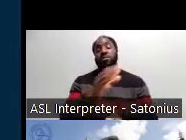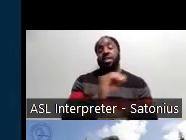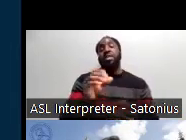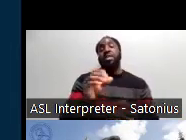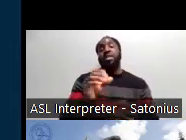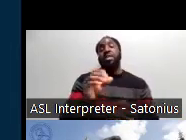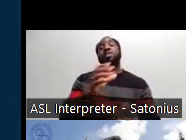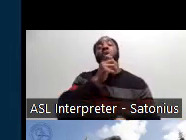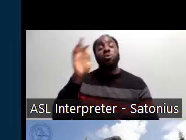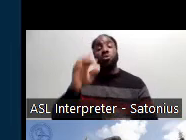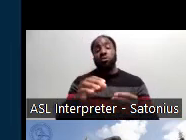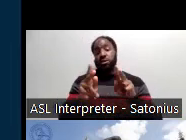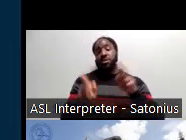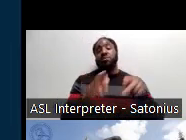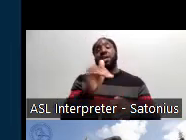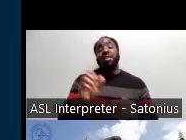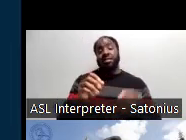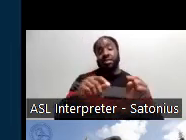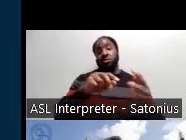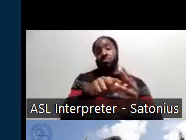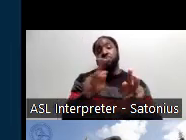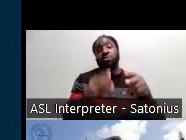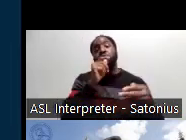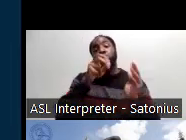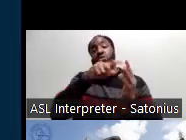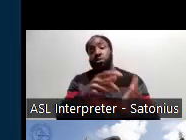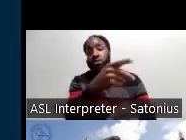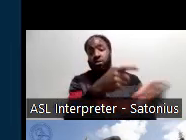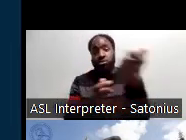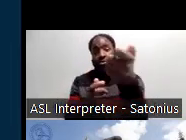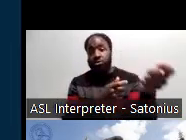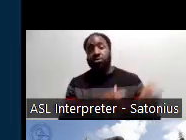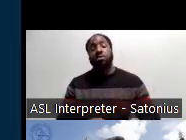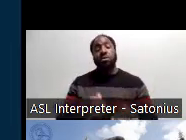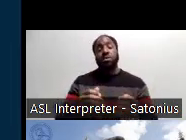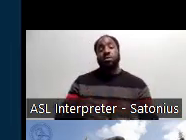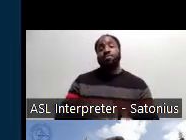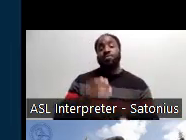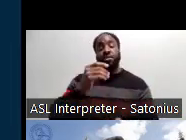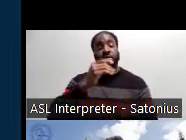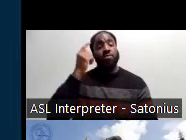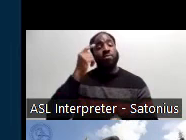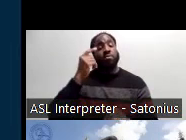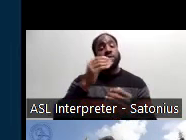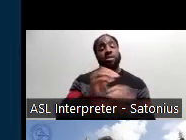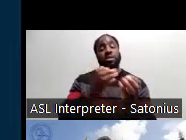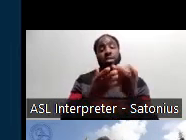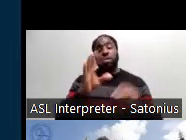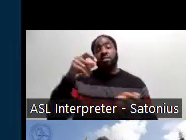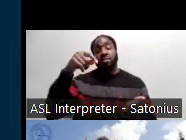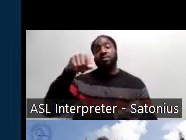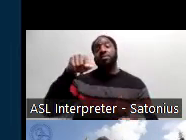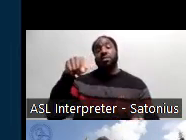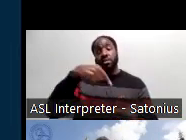perpetrators, the particular significance of Lunar New Year and the loss of these elders in